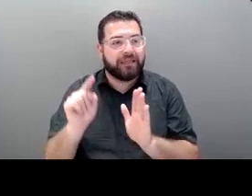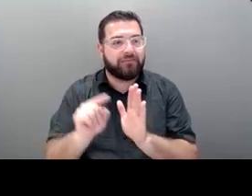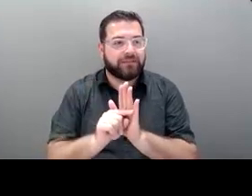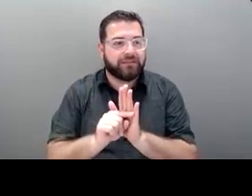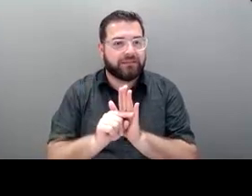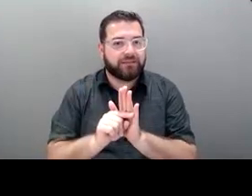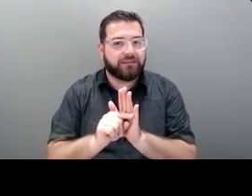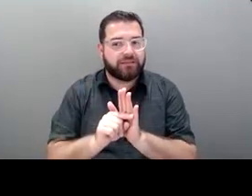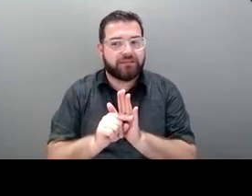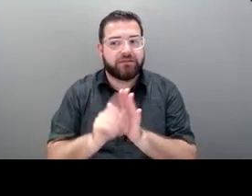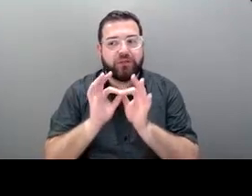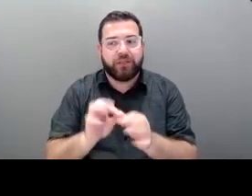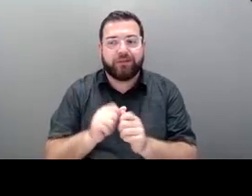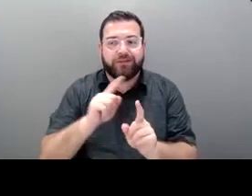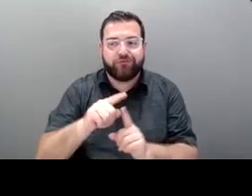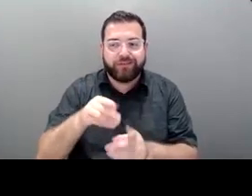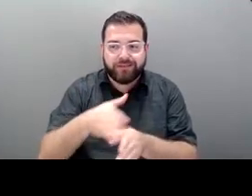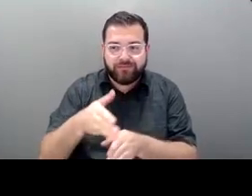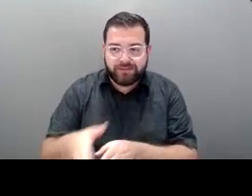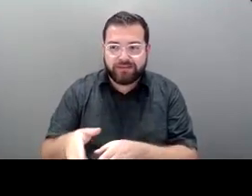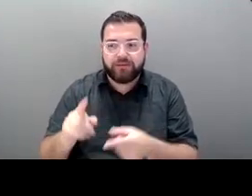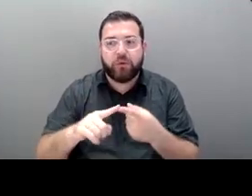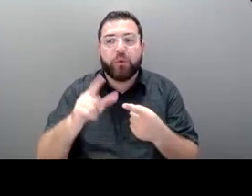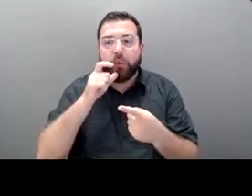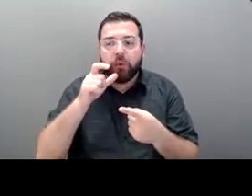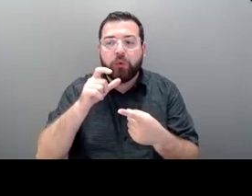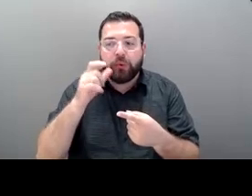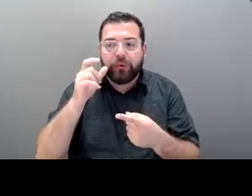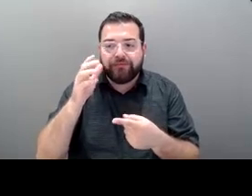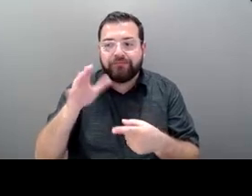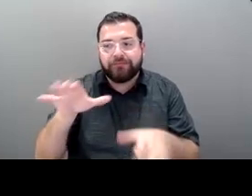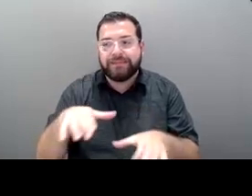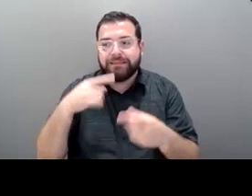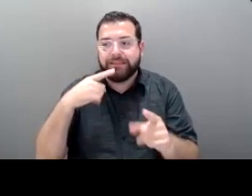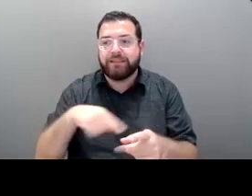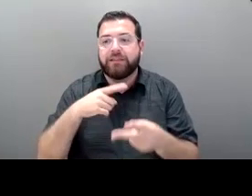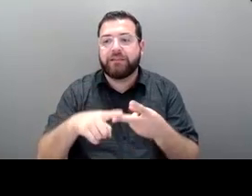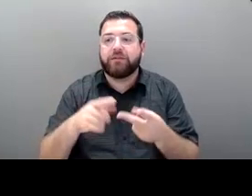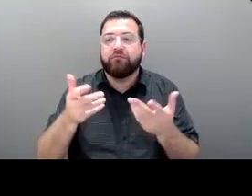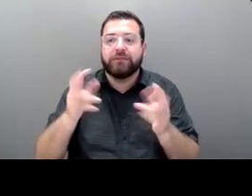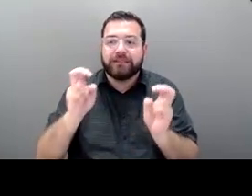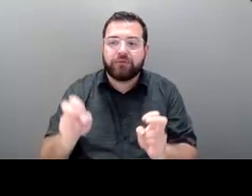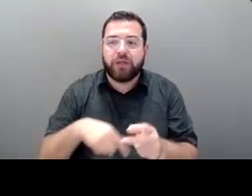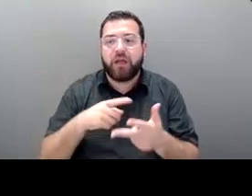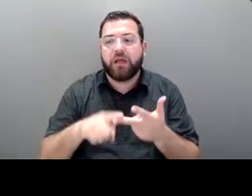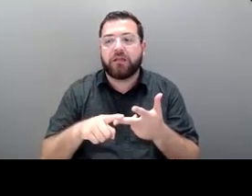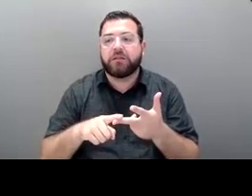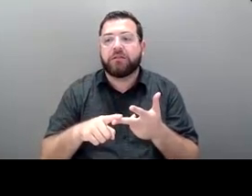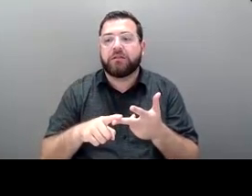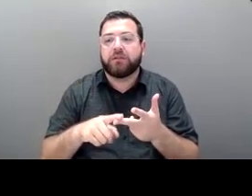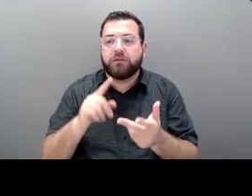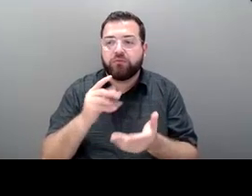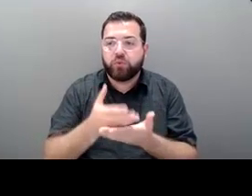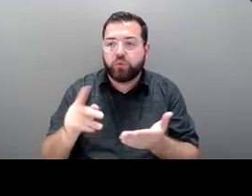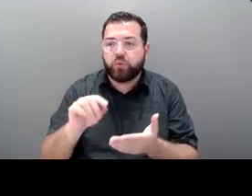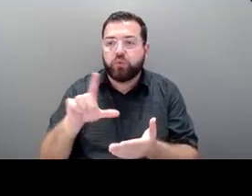they all have this, like, who did it, what the themes are, the subject, or, you know, the discipline, the tools that are used, the skills.